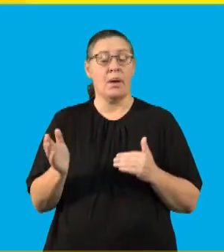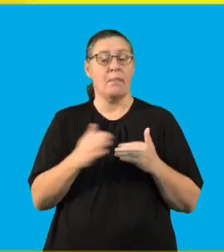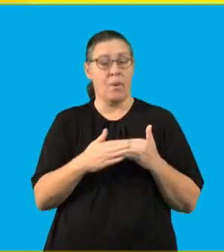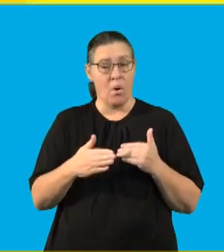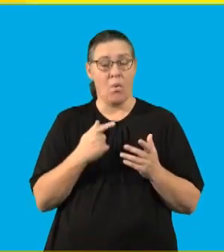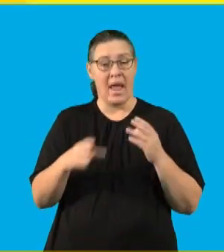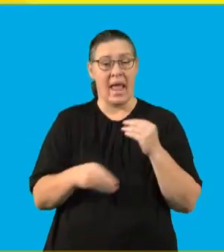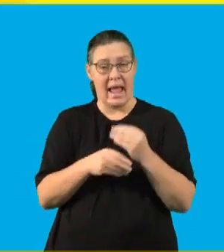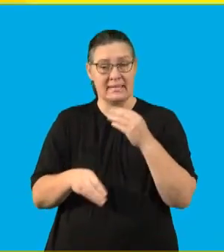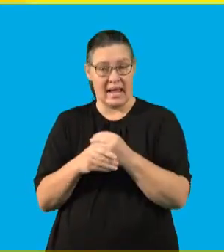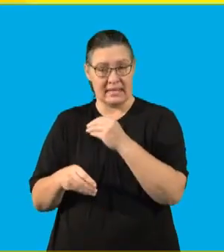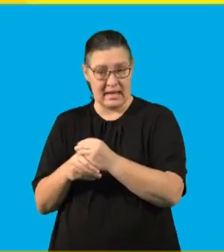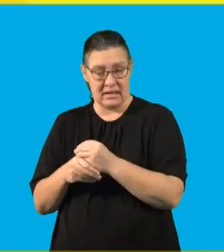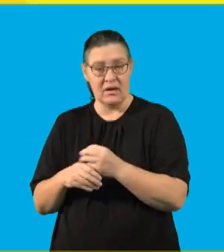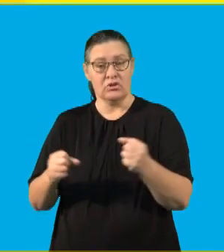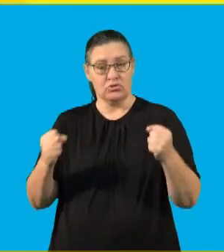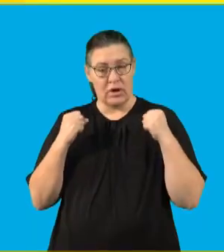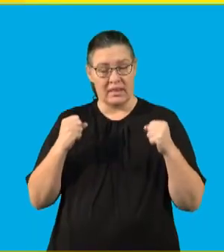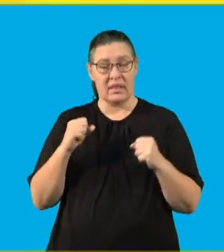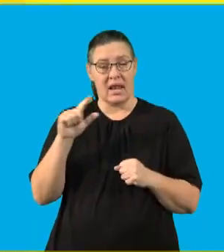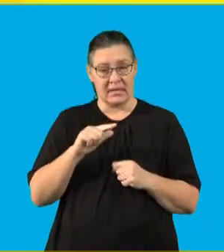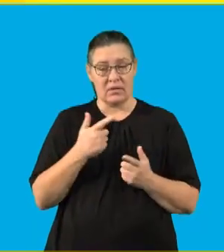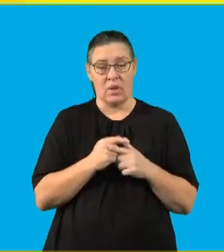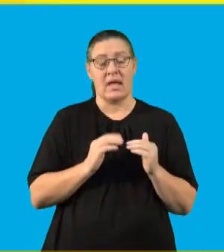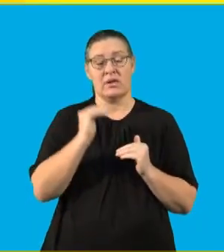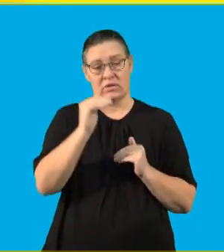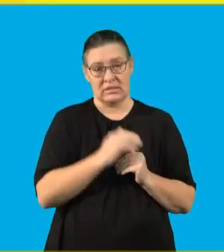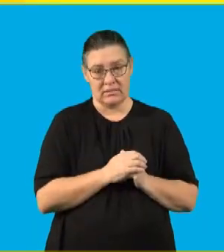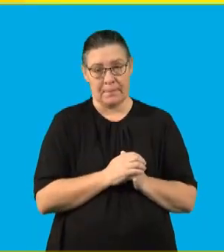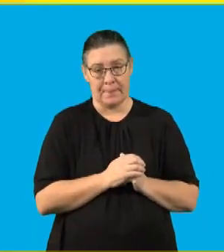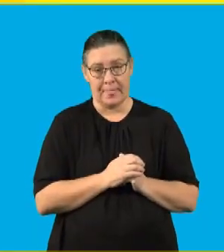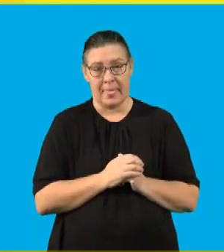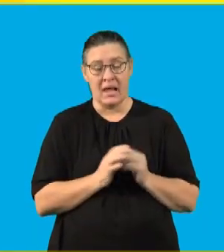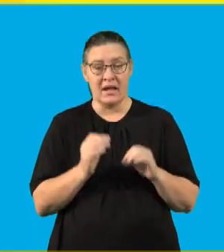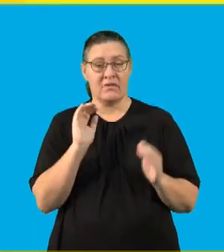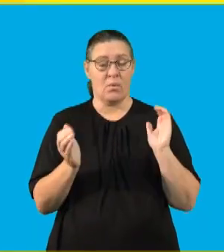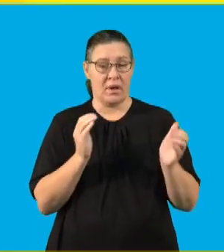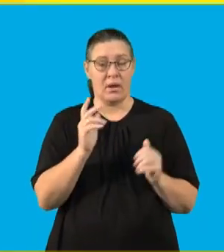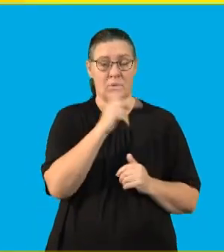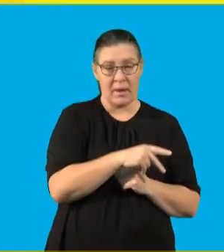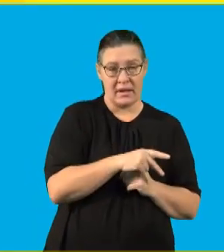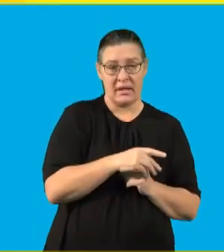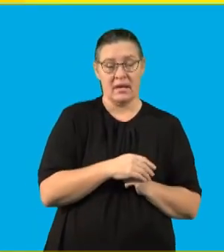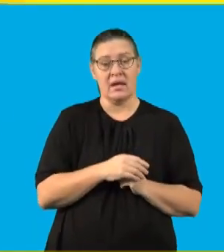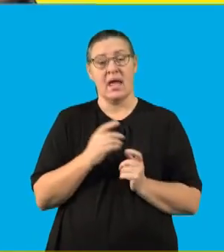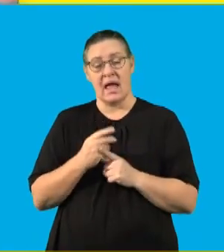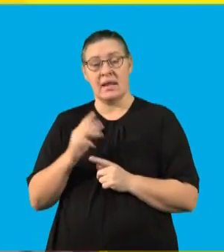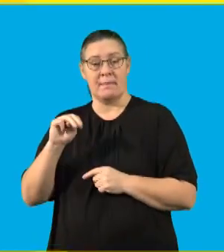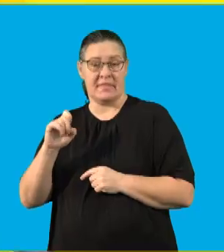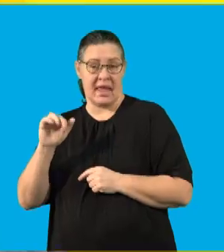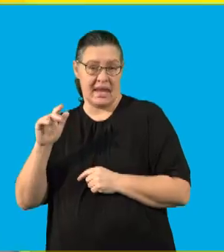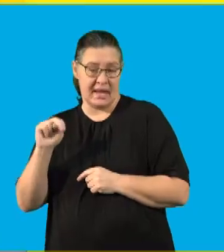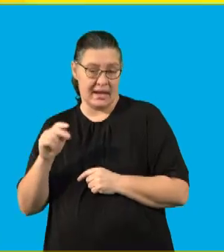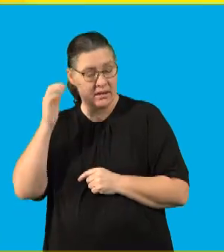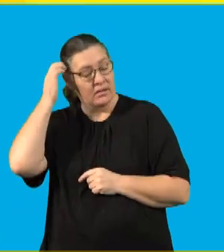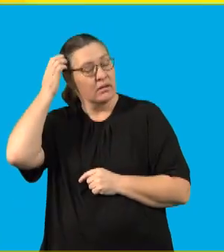the more we add carbon atoms, the strength of the London force is going to increase, which means if you're comparing propane and